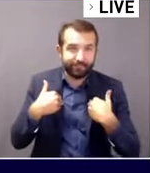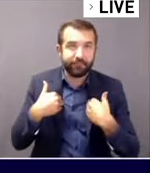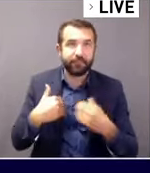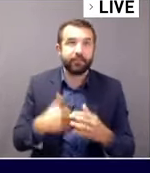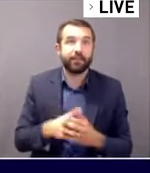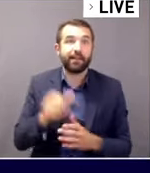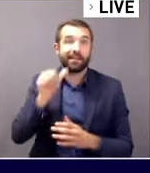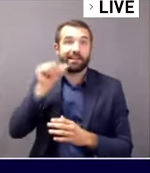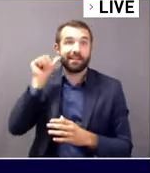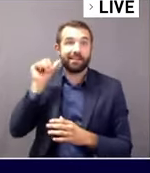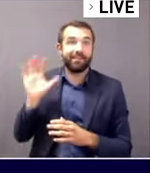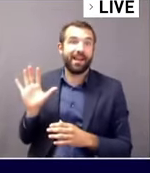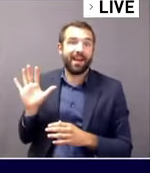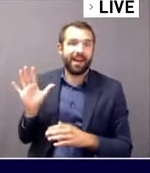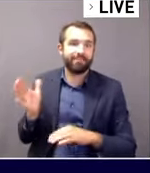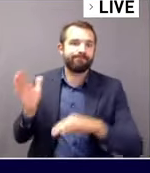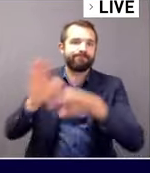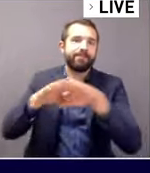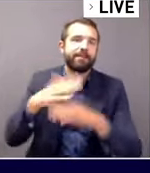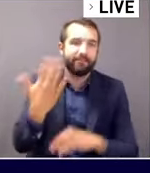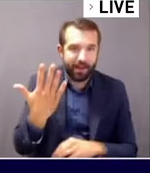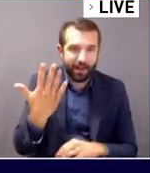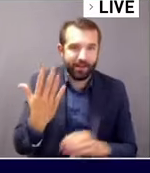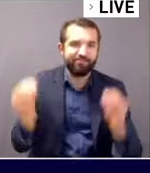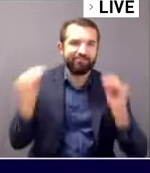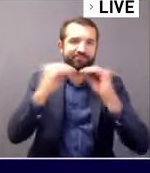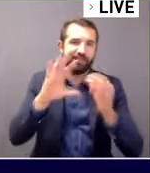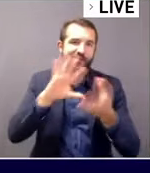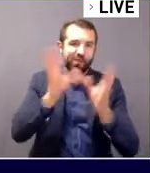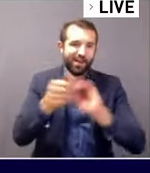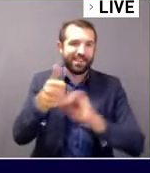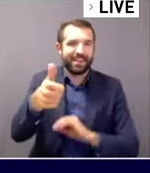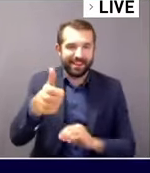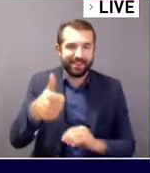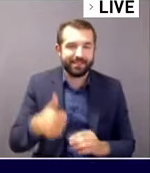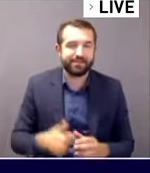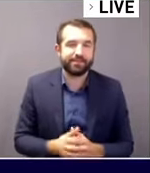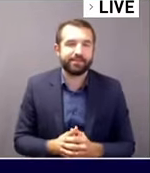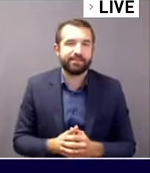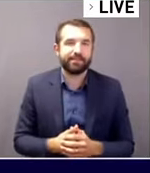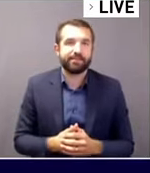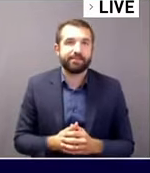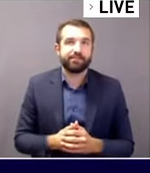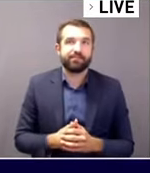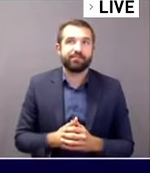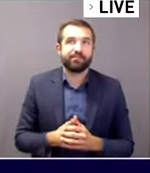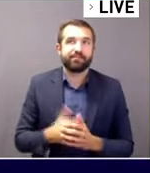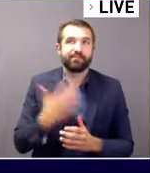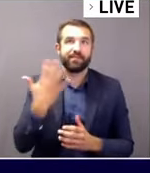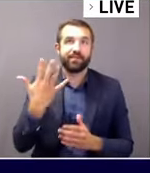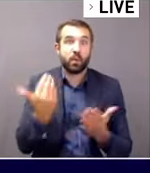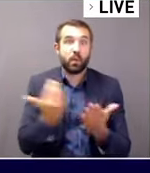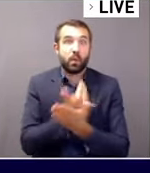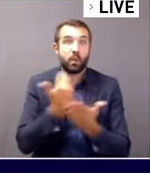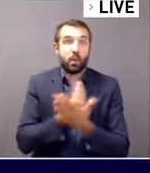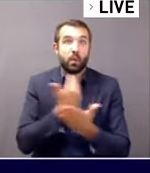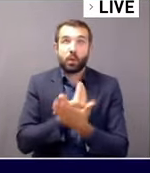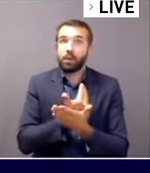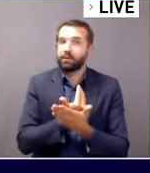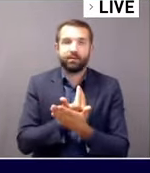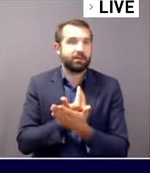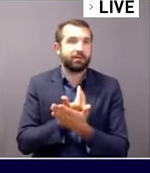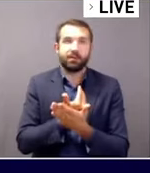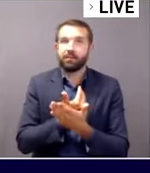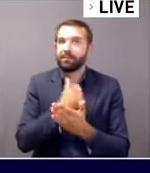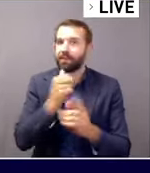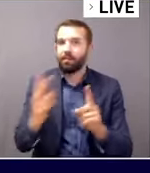5 cases since yesterday. One note for everyone, the 5 new cases associated with the Calvary Baptist Church